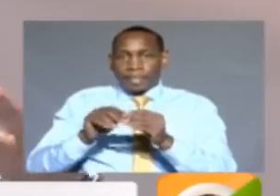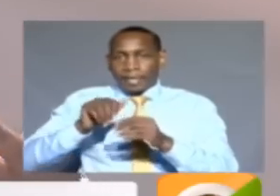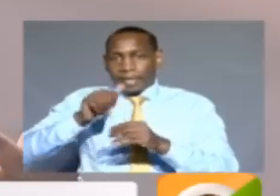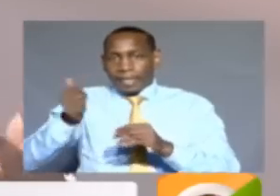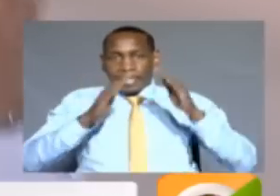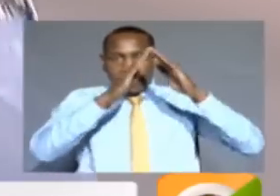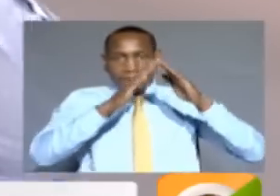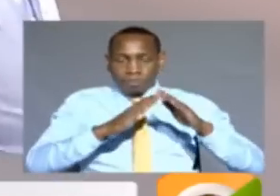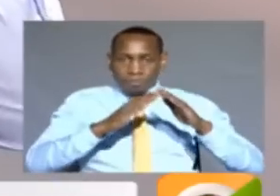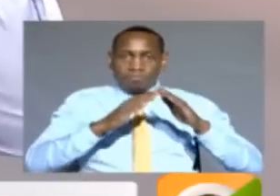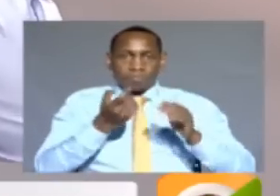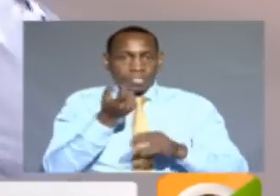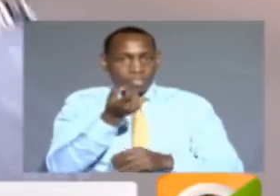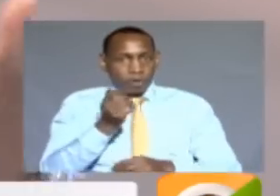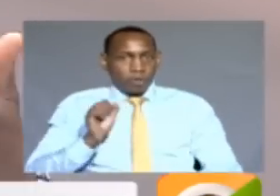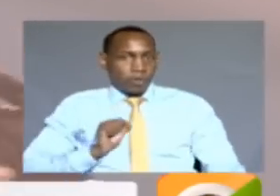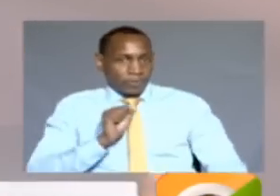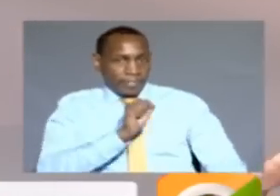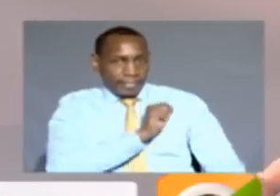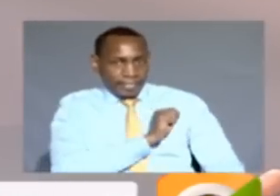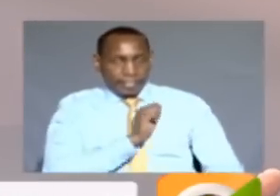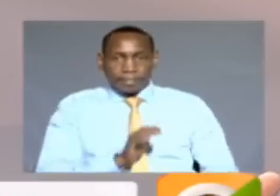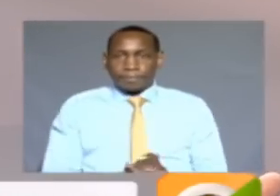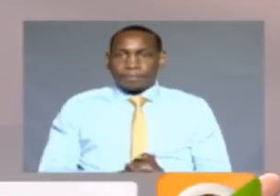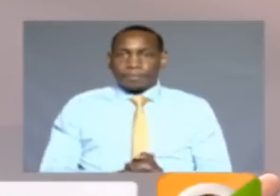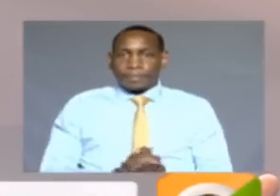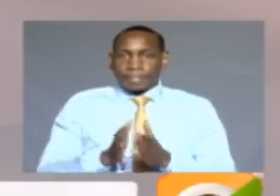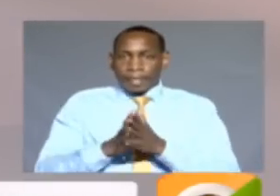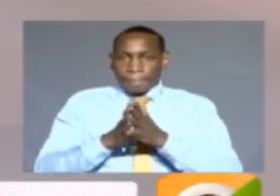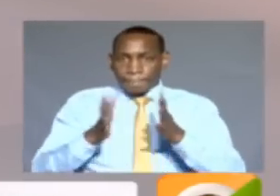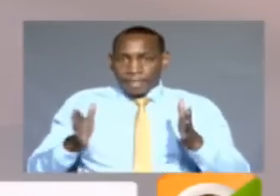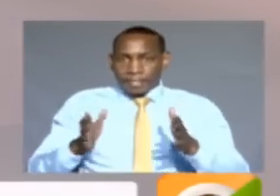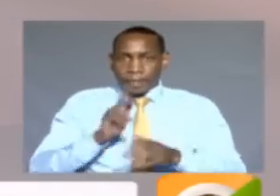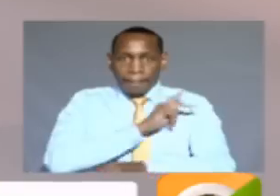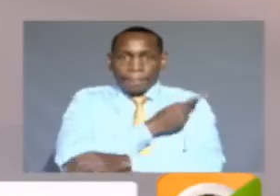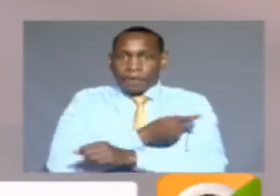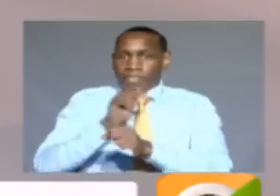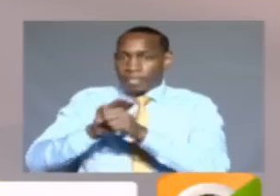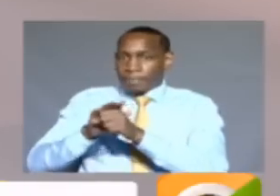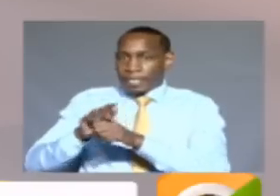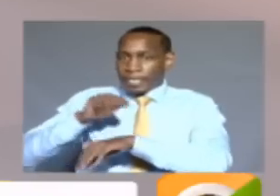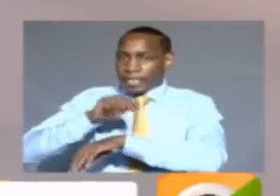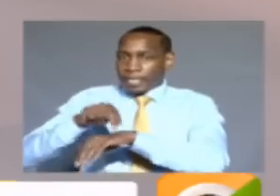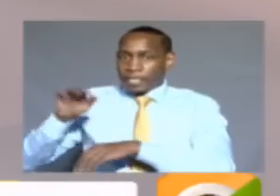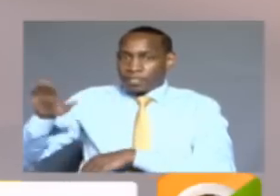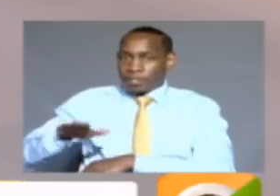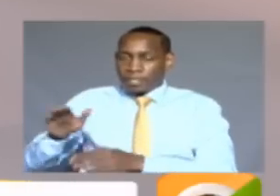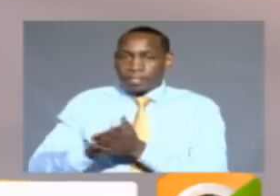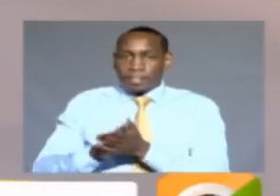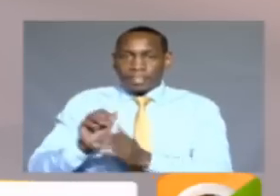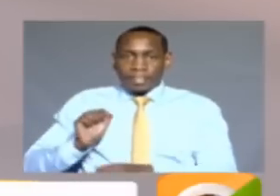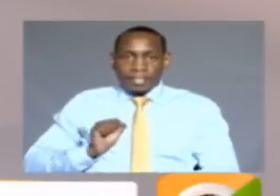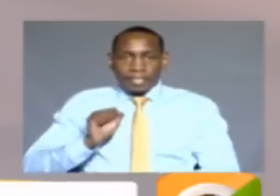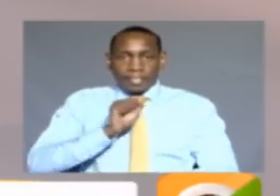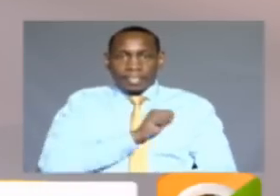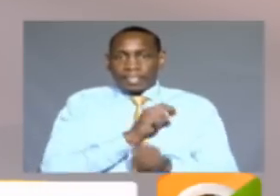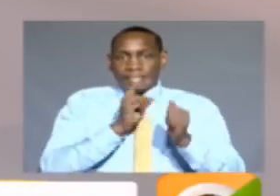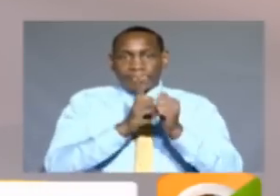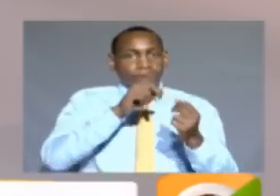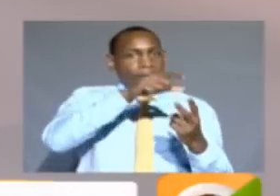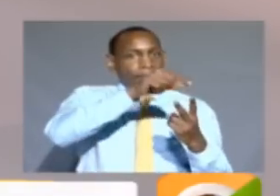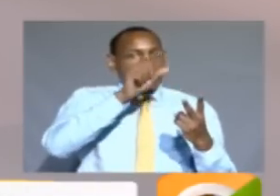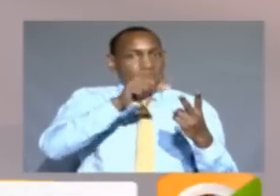a token. Right. Yeah, but a lot of them went to the National Assembly, and the Senate sort of became a secondary option for a number of